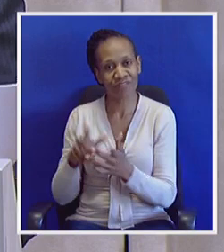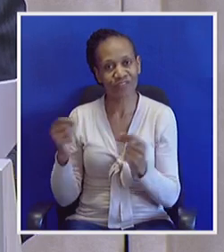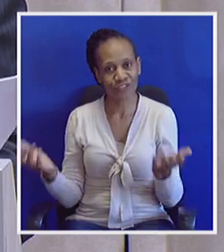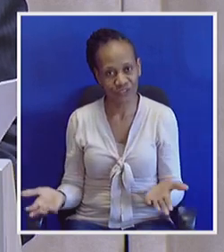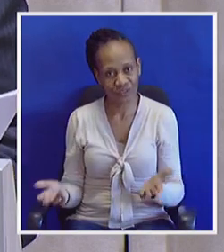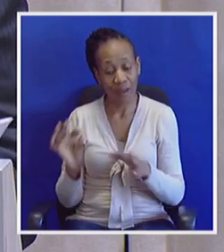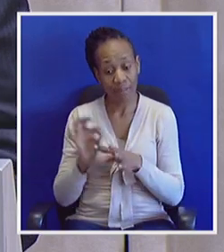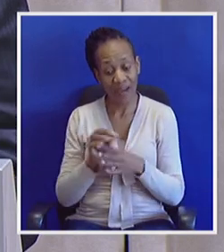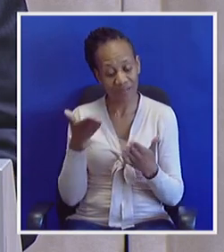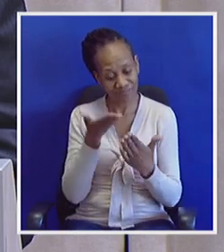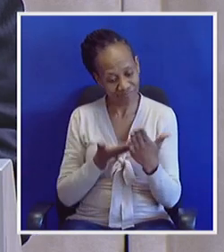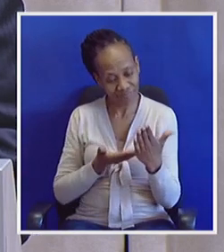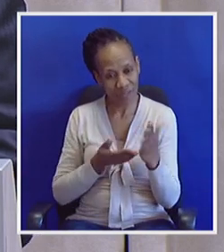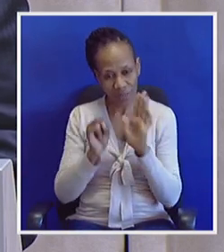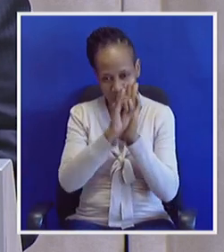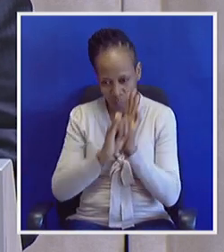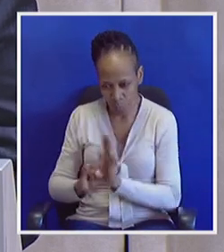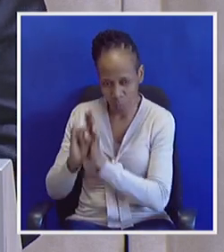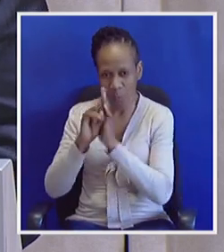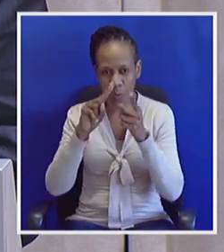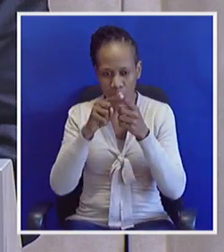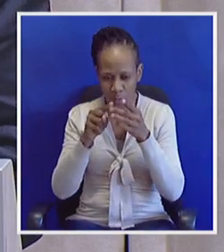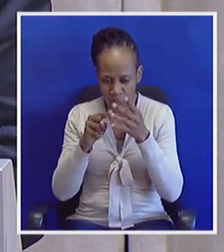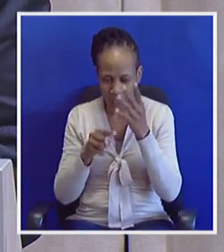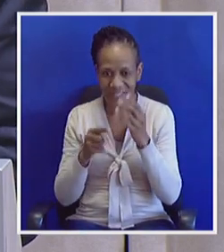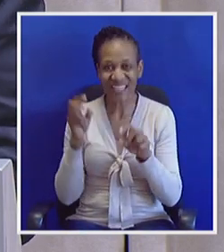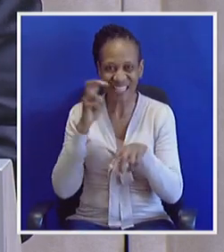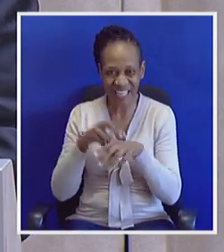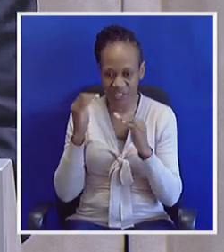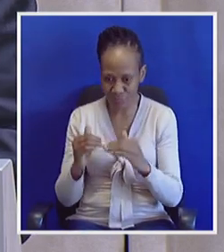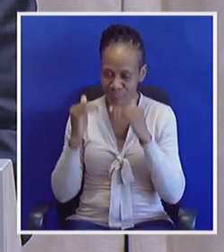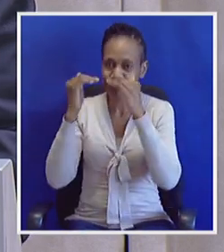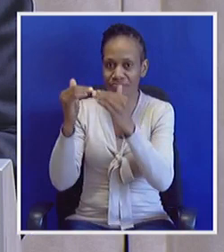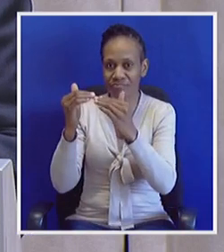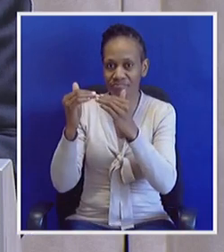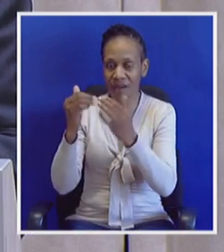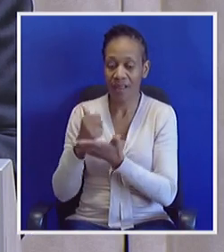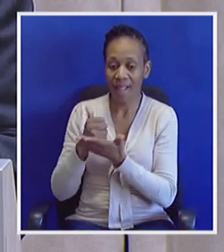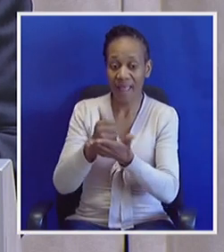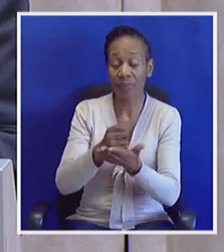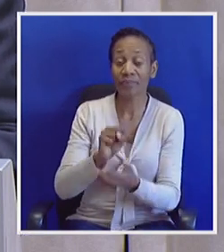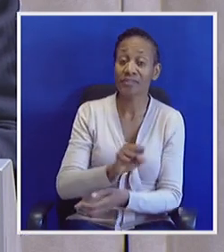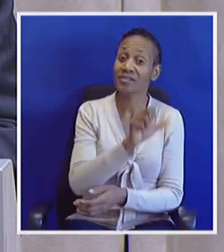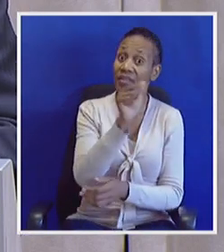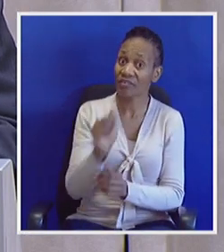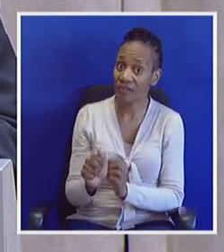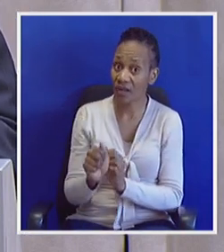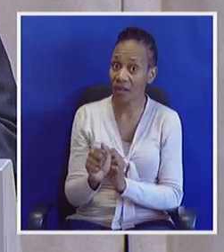This plan identified key areas of focus to improve South Africa's poor